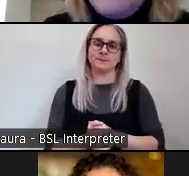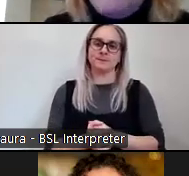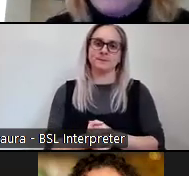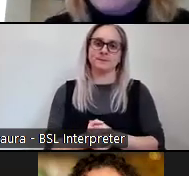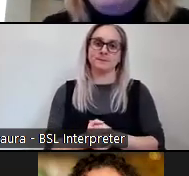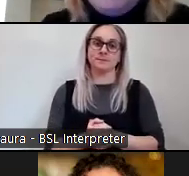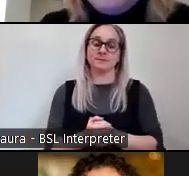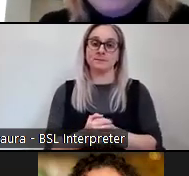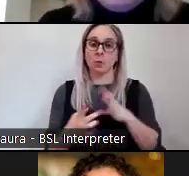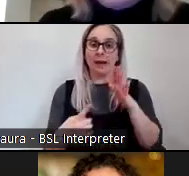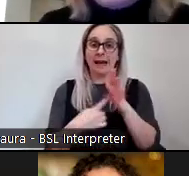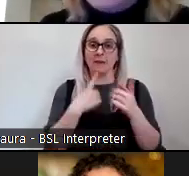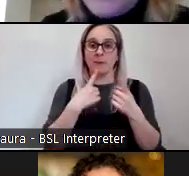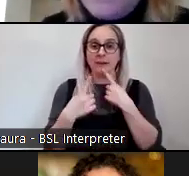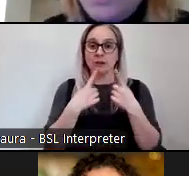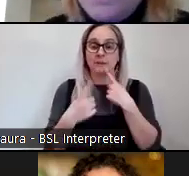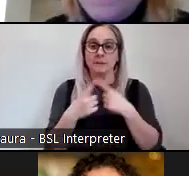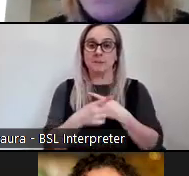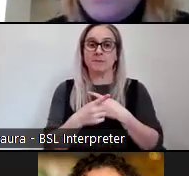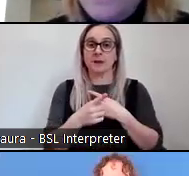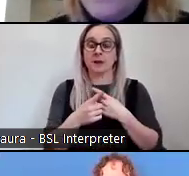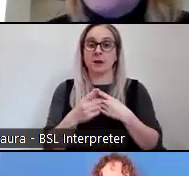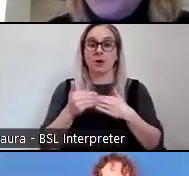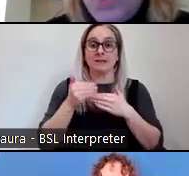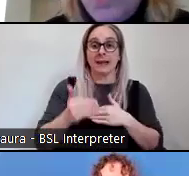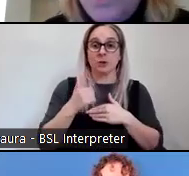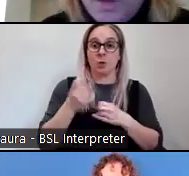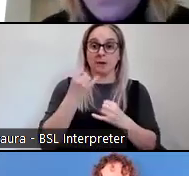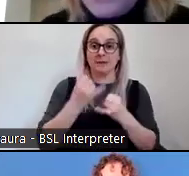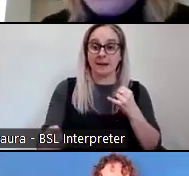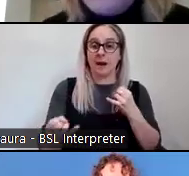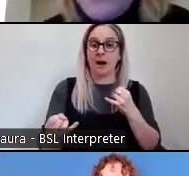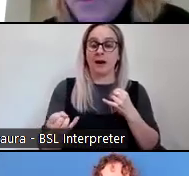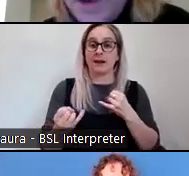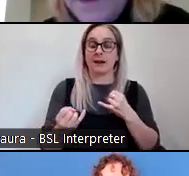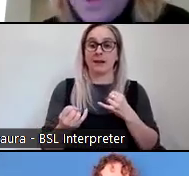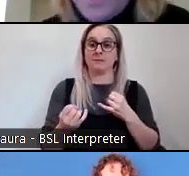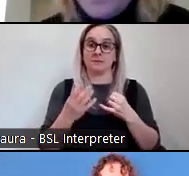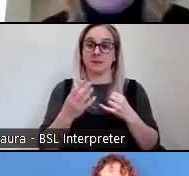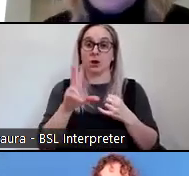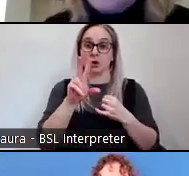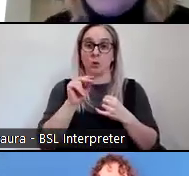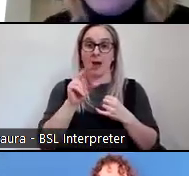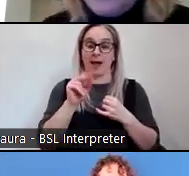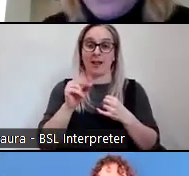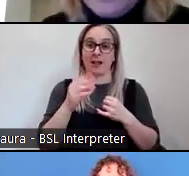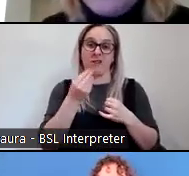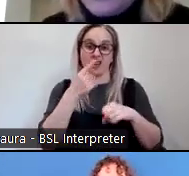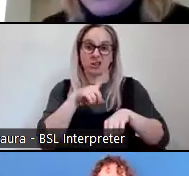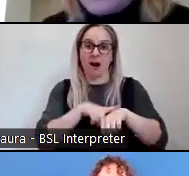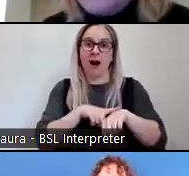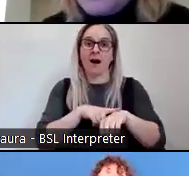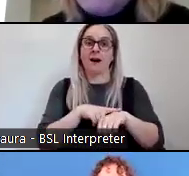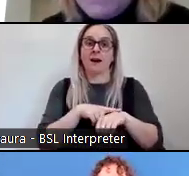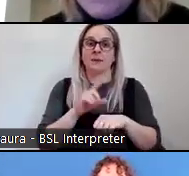Some key information. So stage 1 deadline is noon on the 6th of February. I'm afraid we're not able